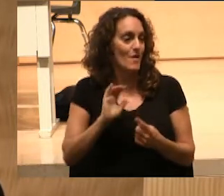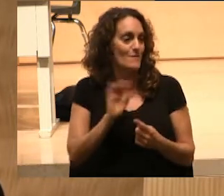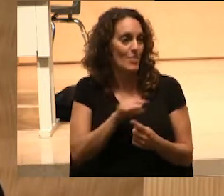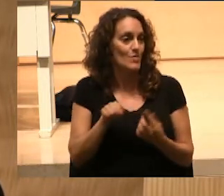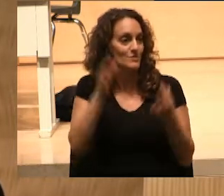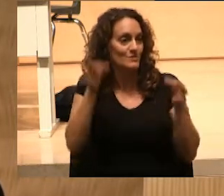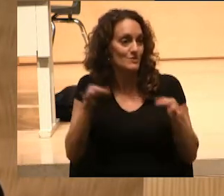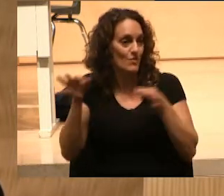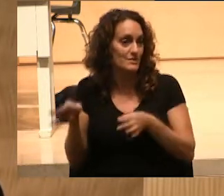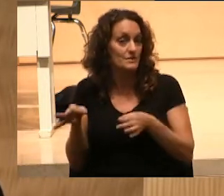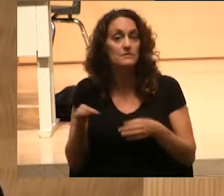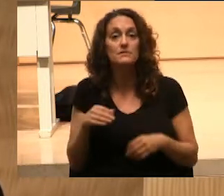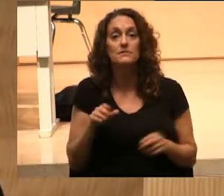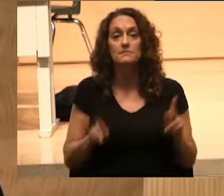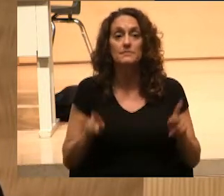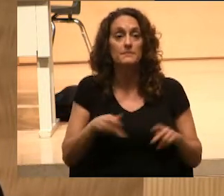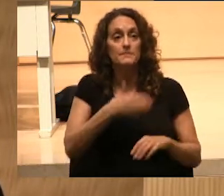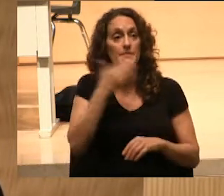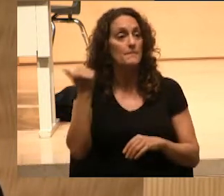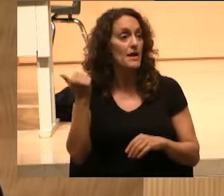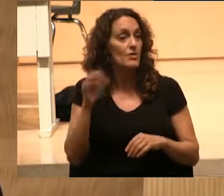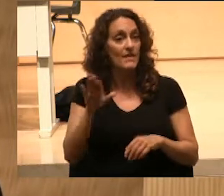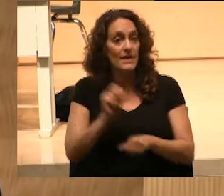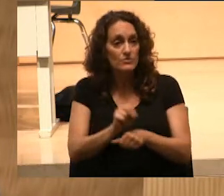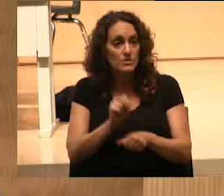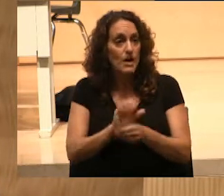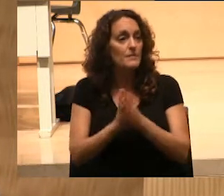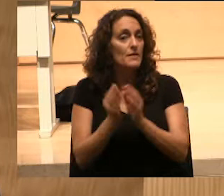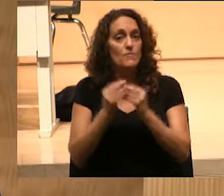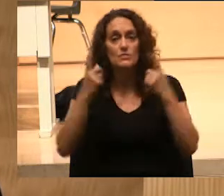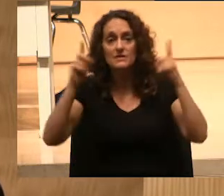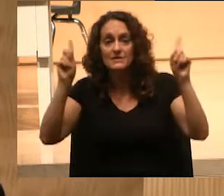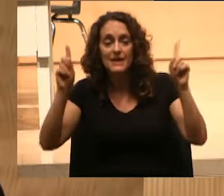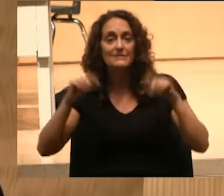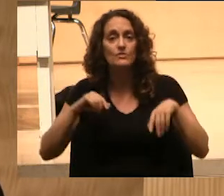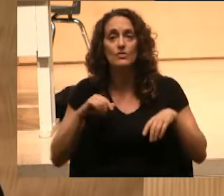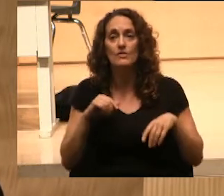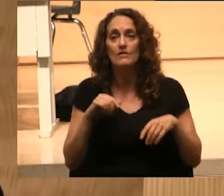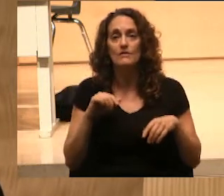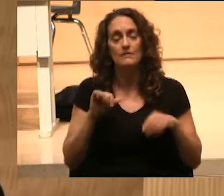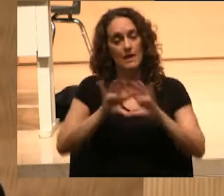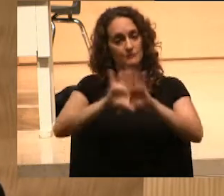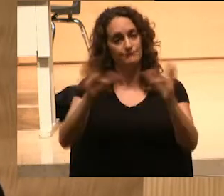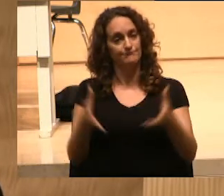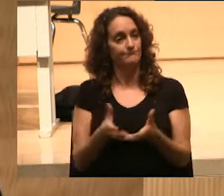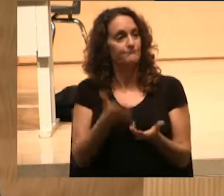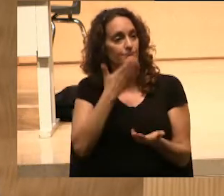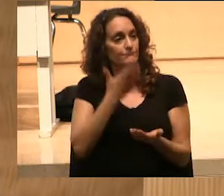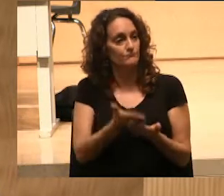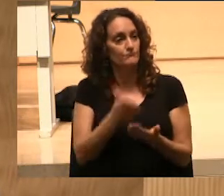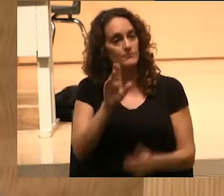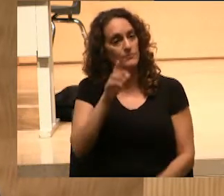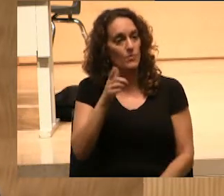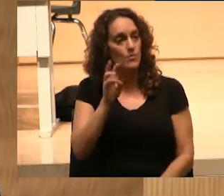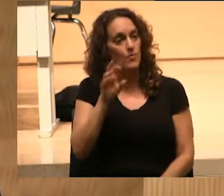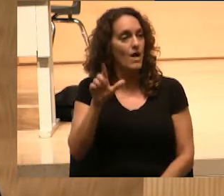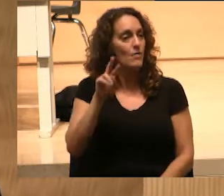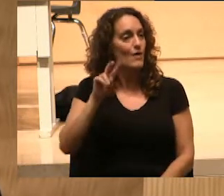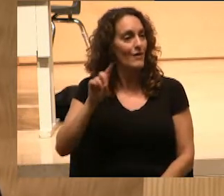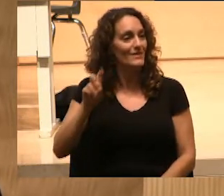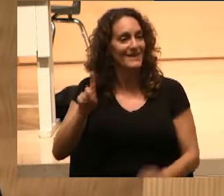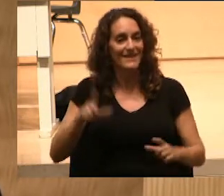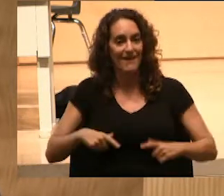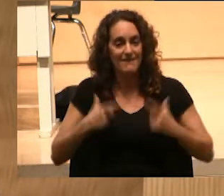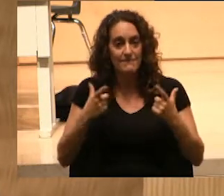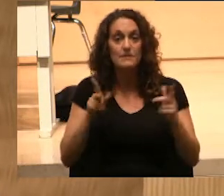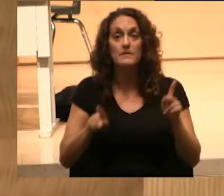that people do better at their jobs and are more successful in life in general when they have a full, well-rounded life. We found that